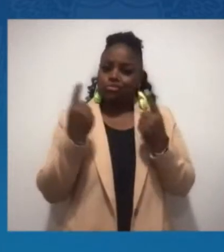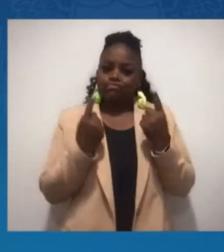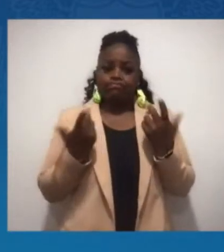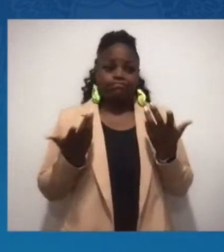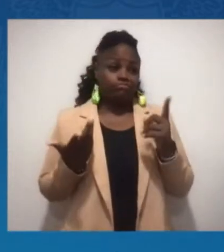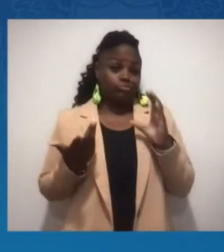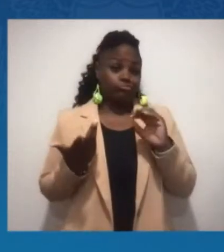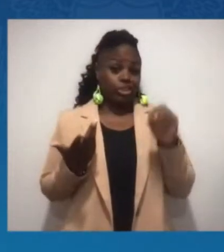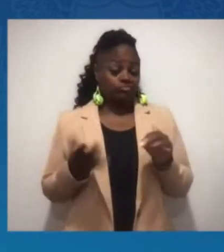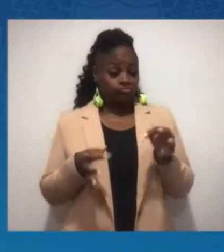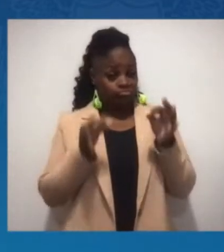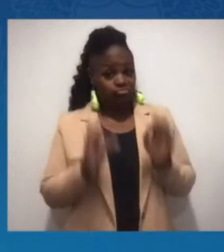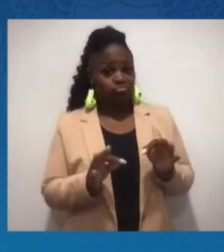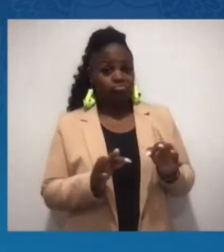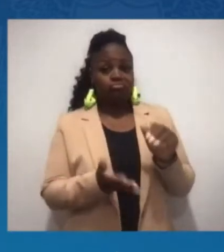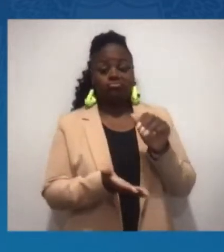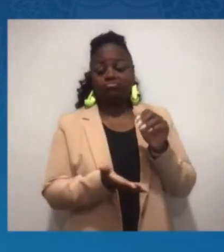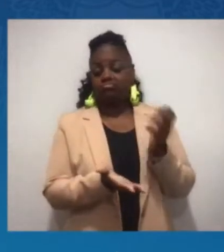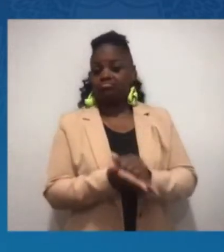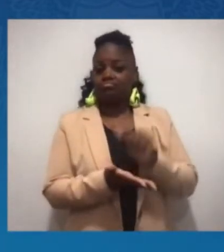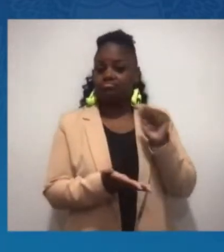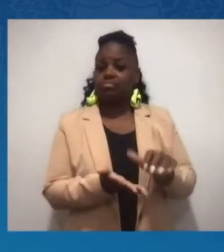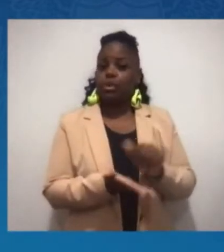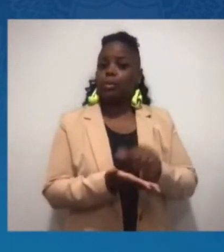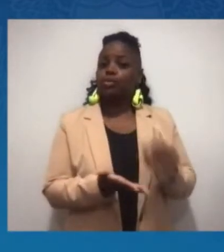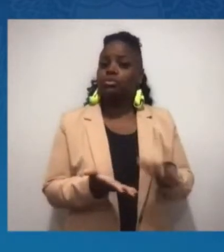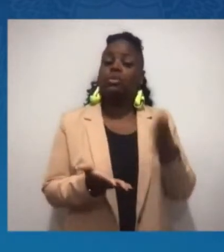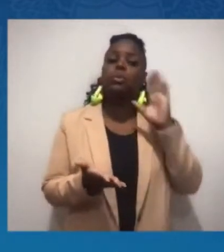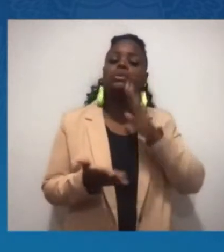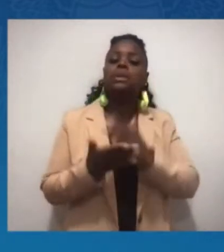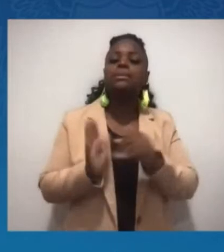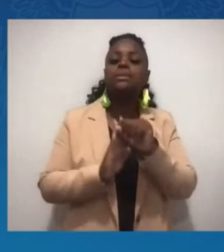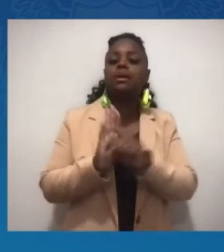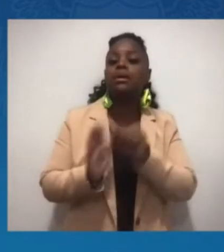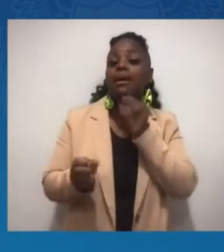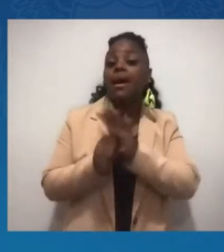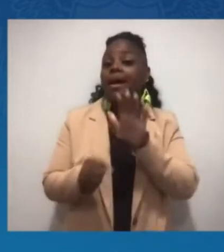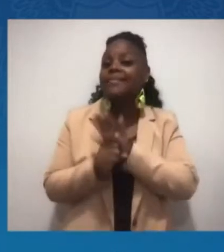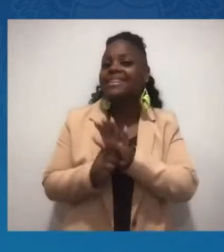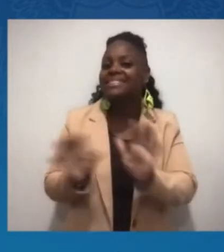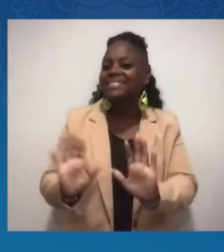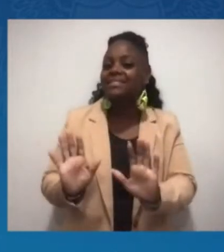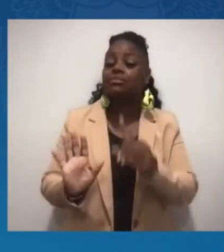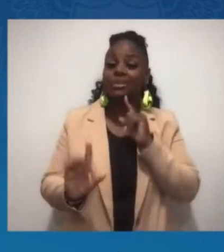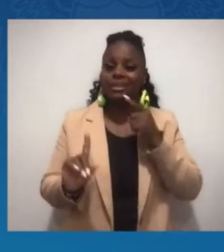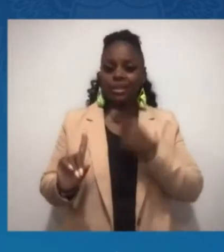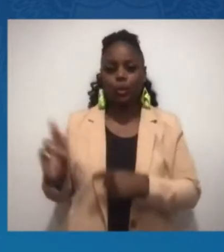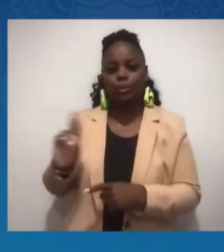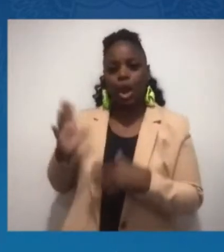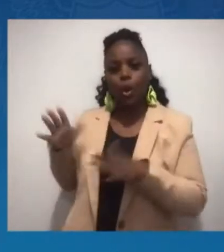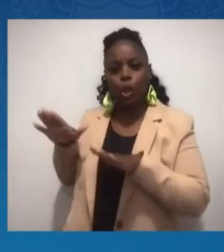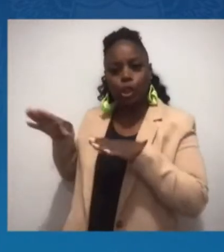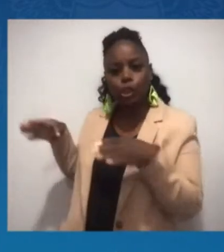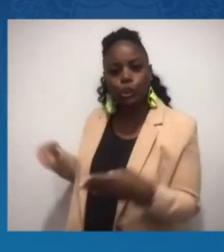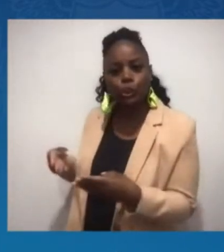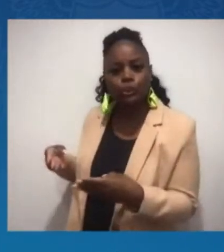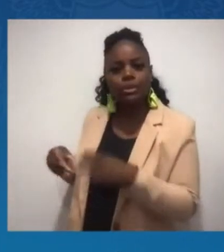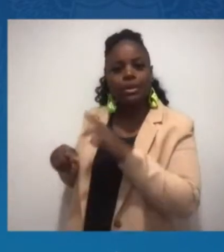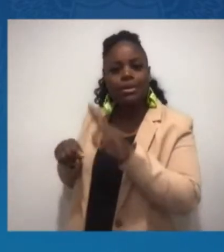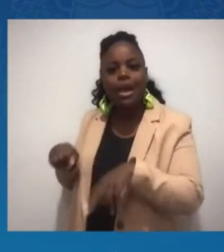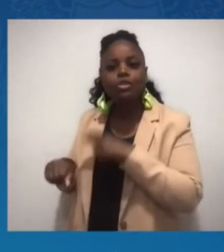with the states. Congressional Republicans have already introduced a nationwide abortion ban that flies in the face of the will of